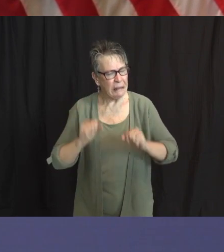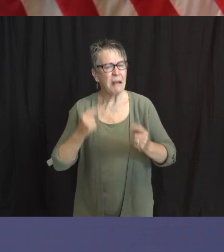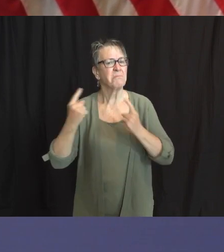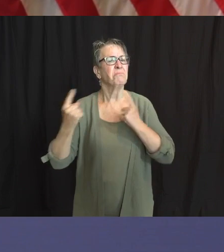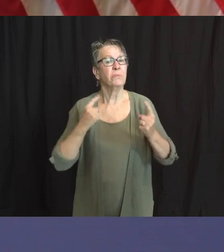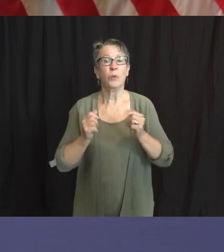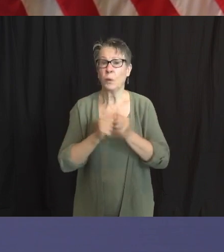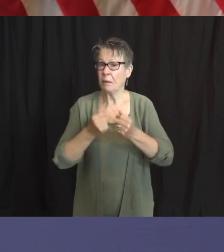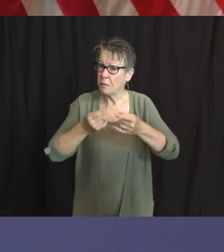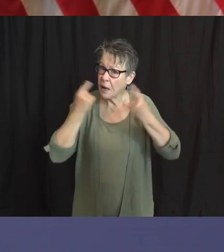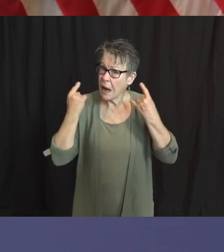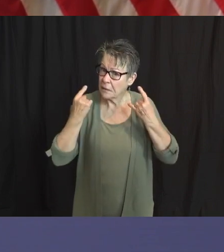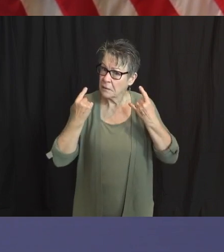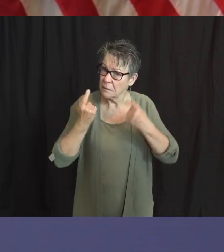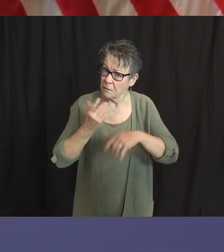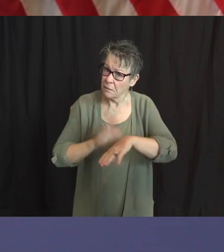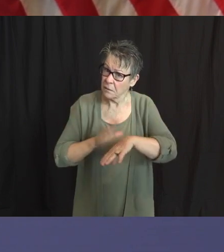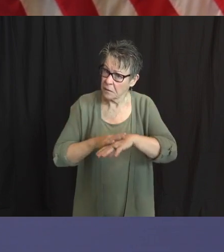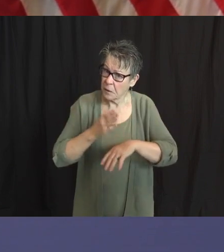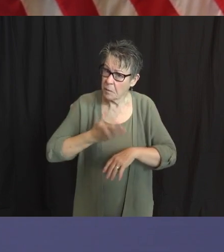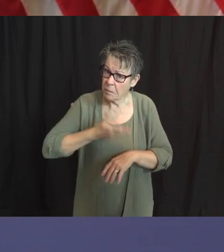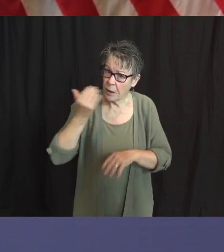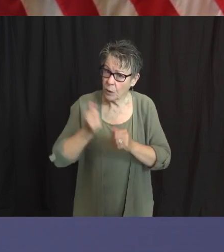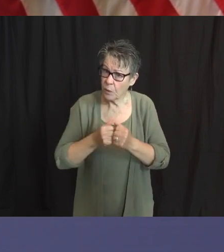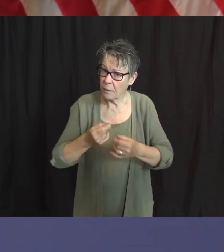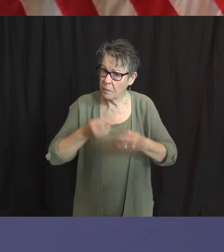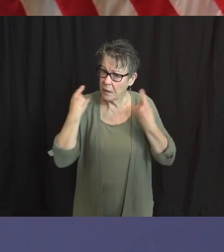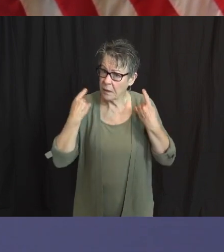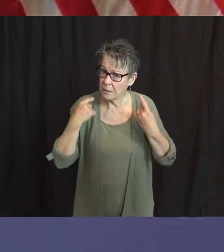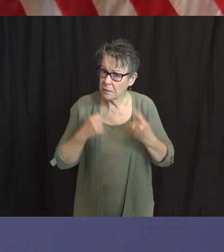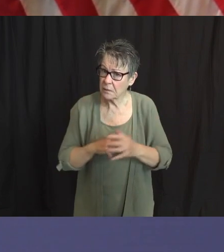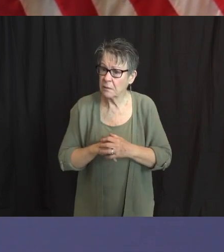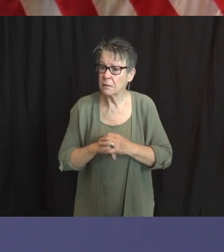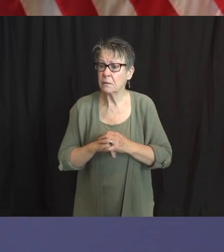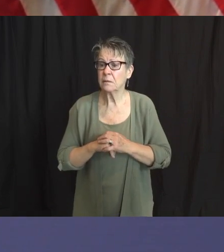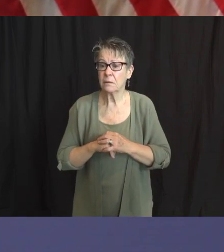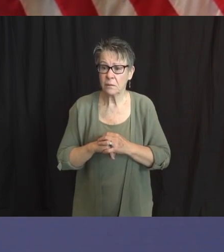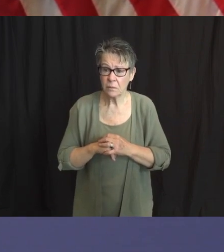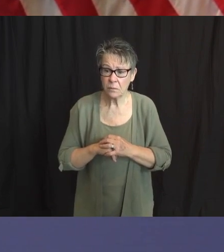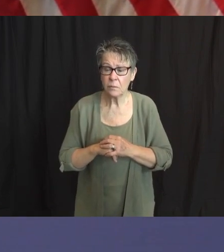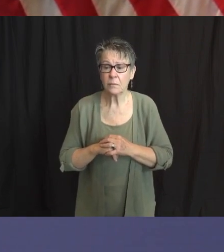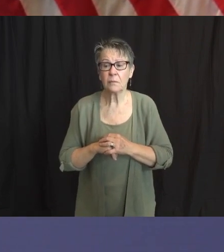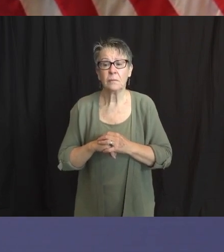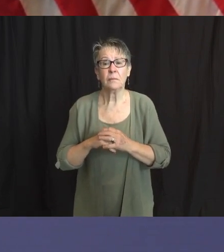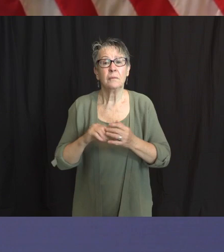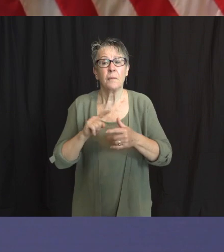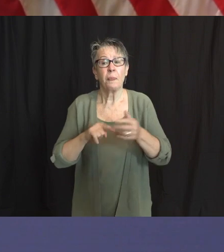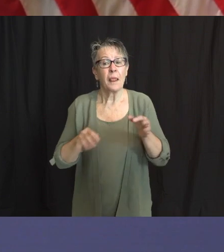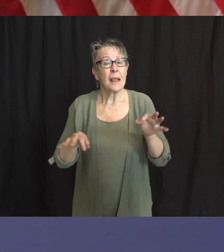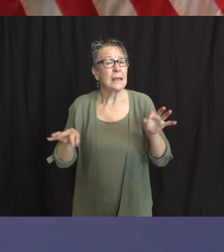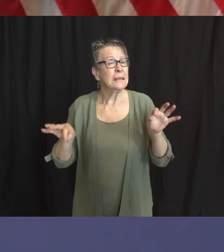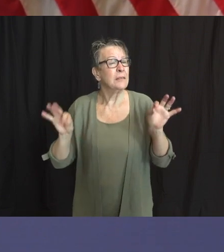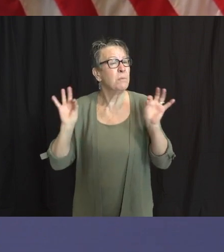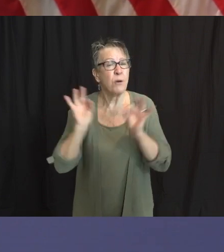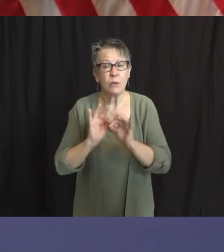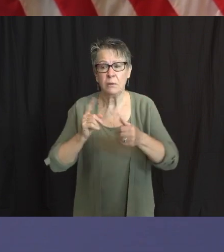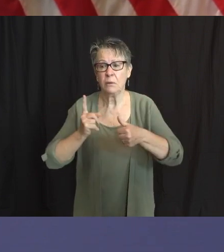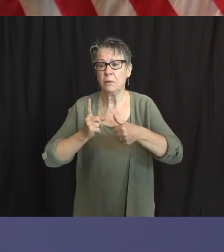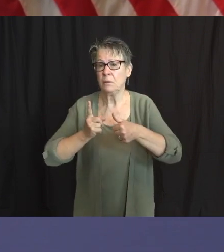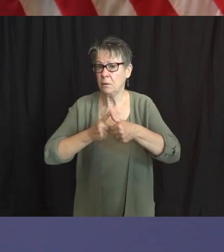water, face coverings are the trifecta here in terms of